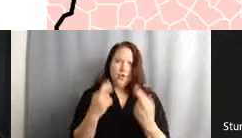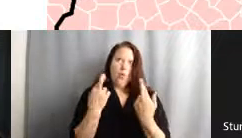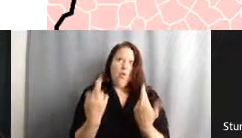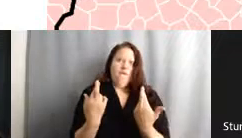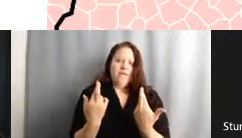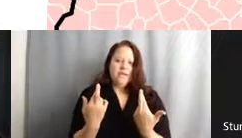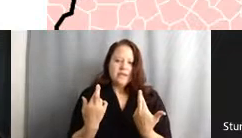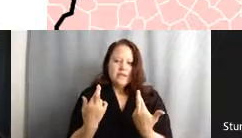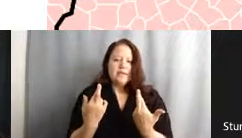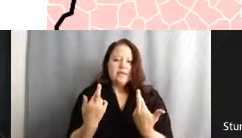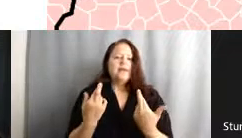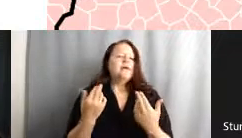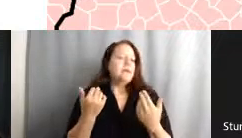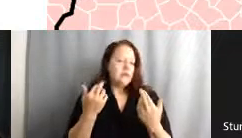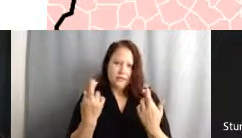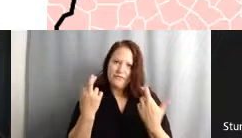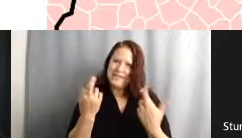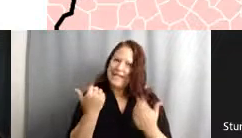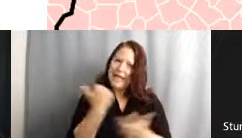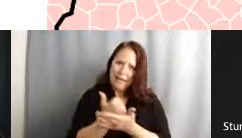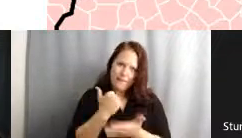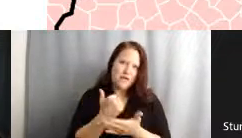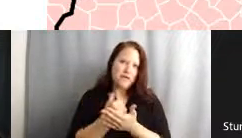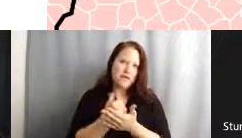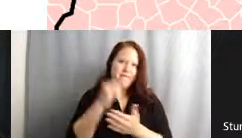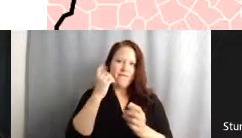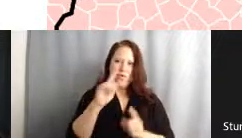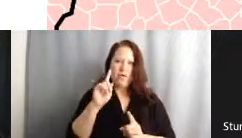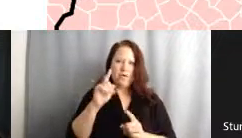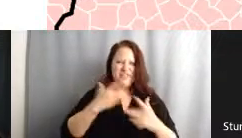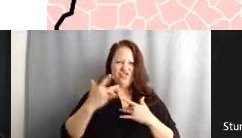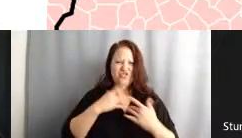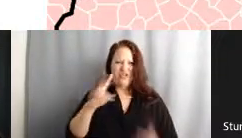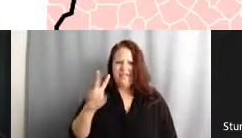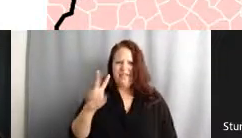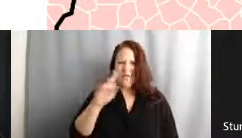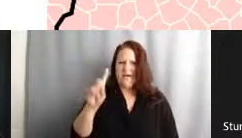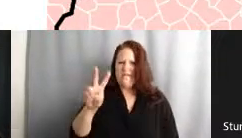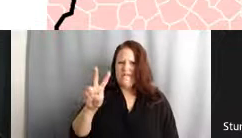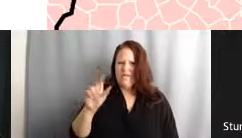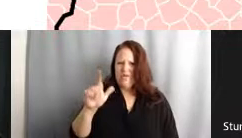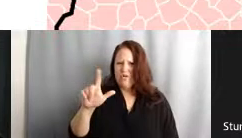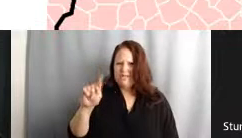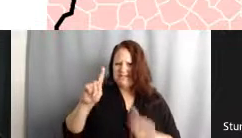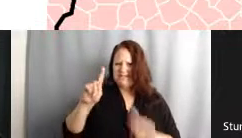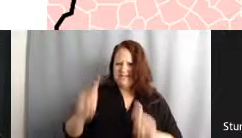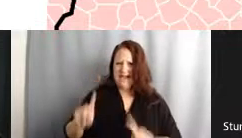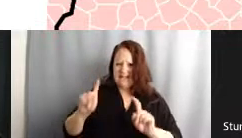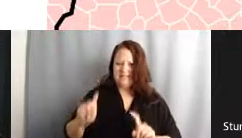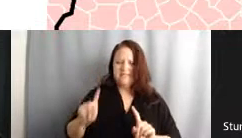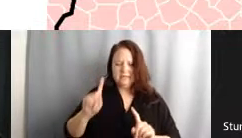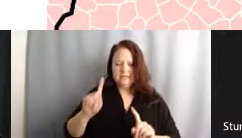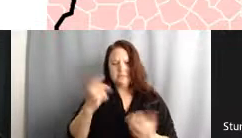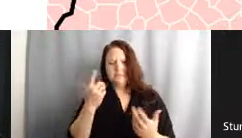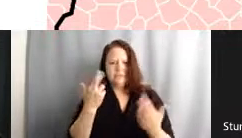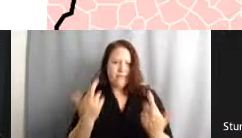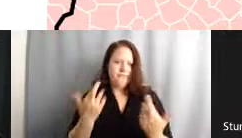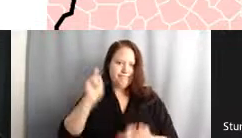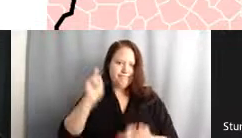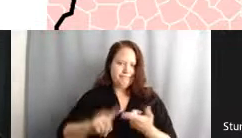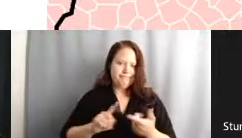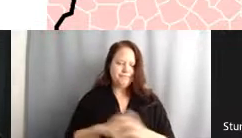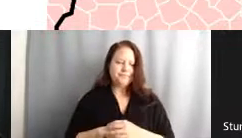it and hopefully address some of the concerns about the Vault testing that came in earlier. I will say that it's not